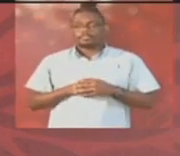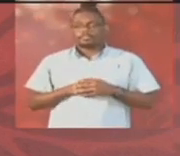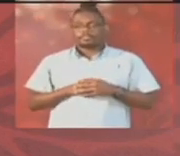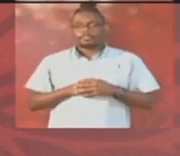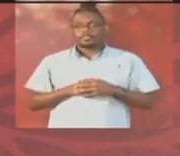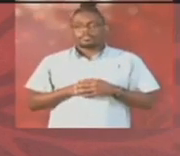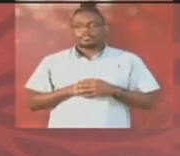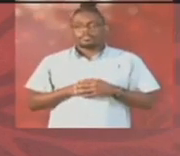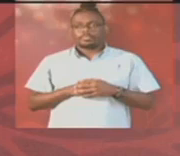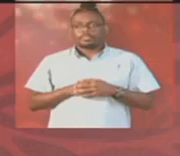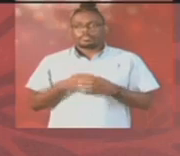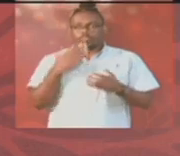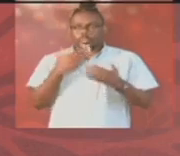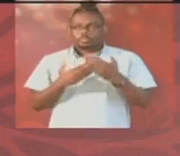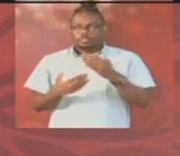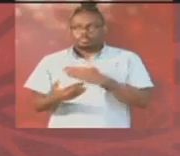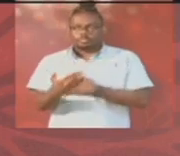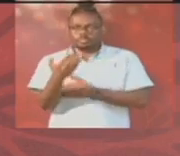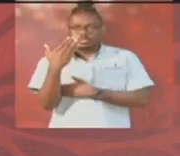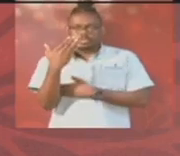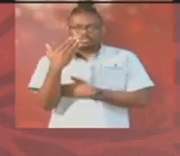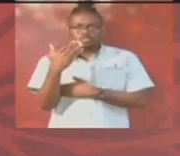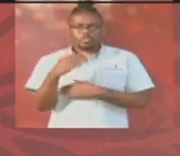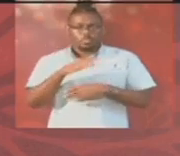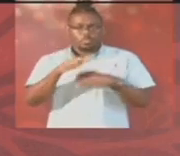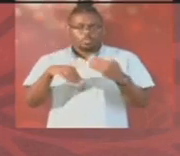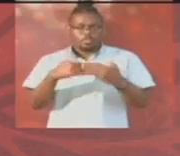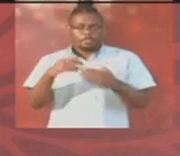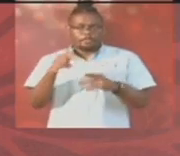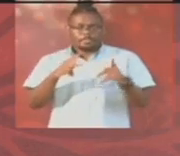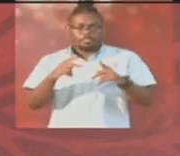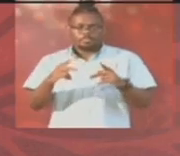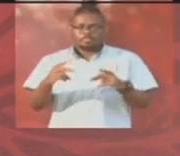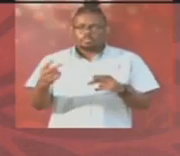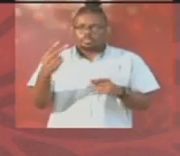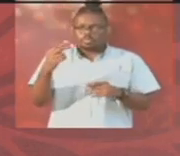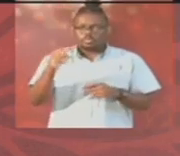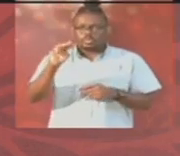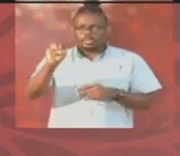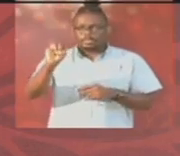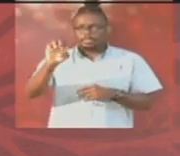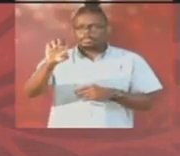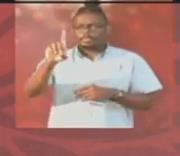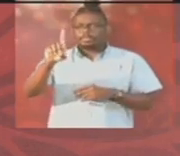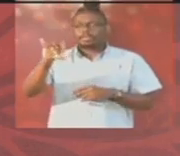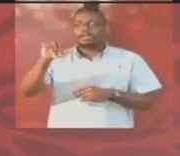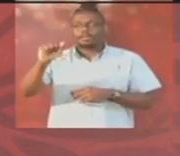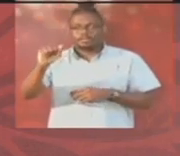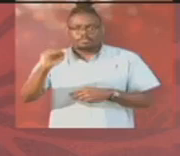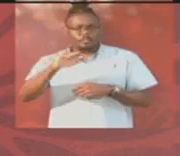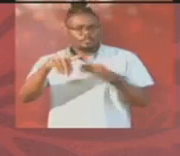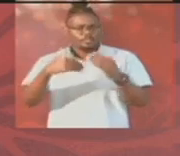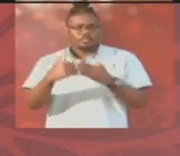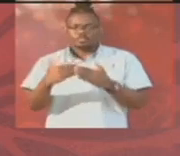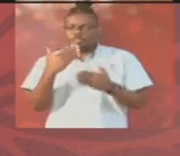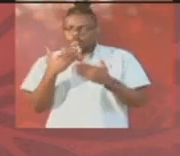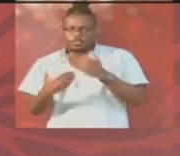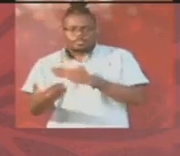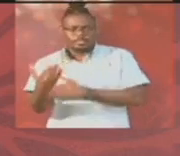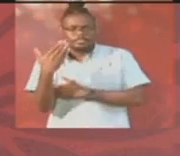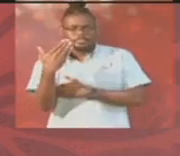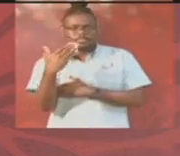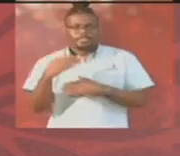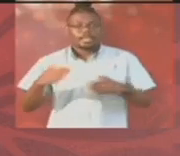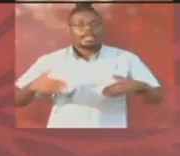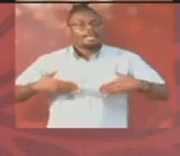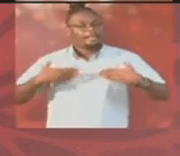Alexander, members of the listening and viewing public, media personnel, good morning. I'm grateful for the opportunity